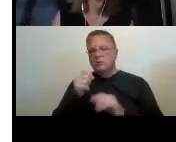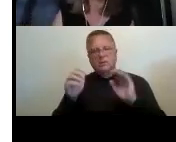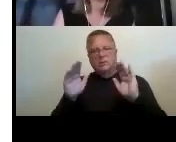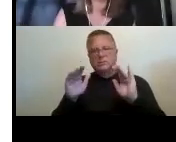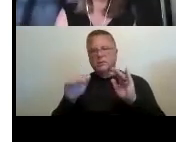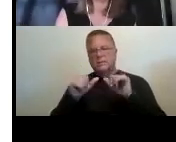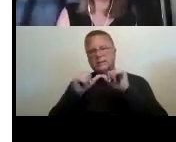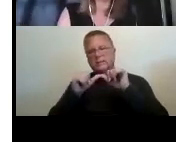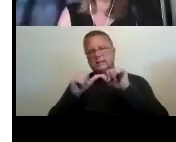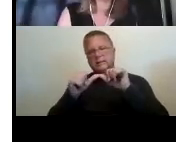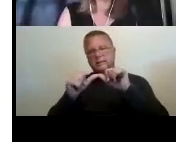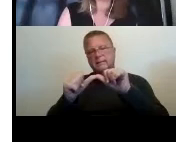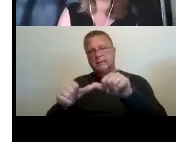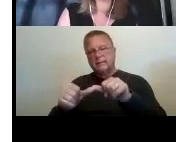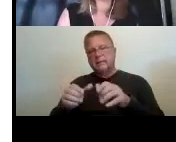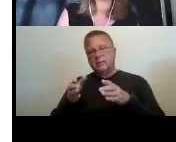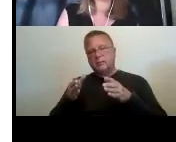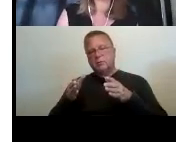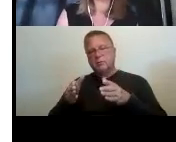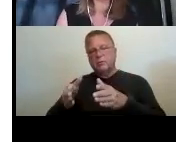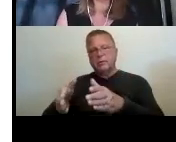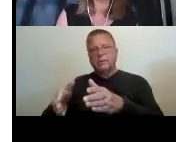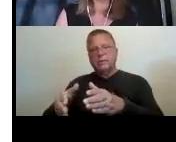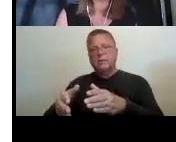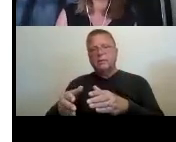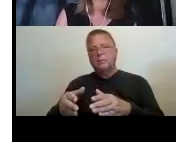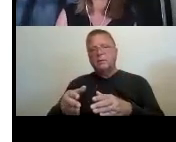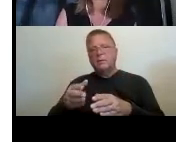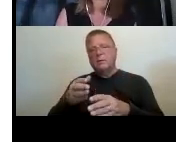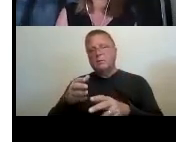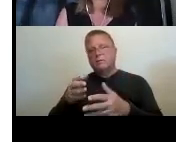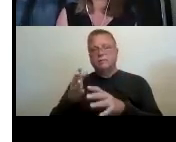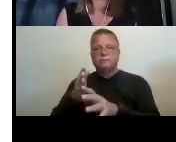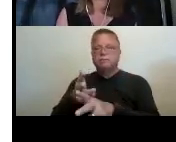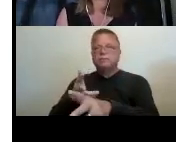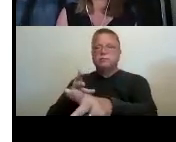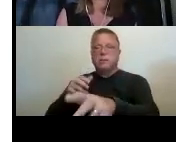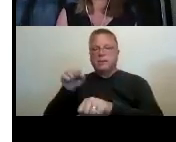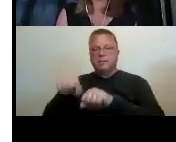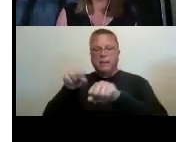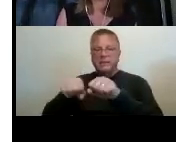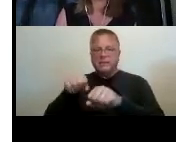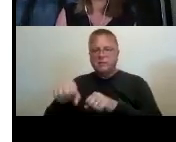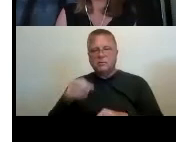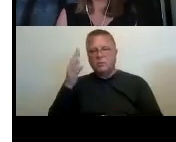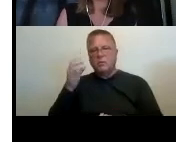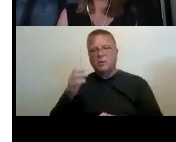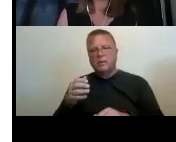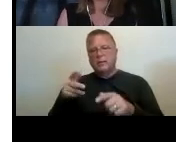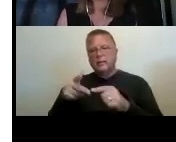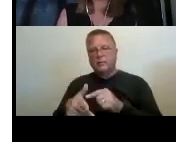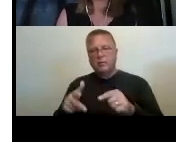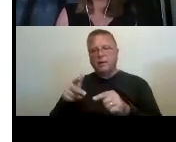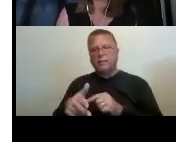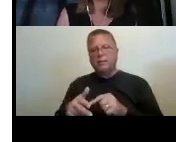be a continuous stream of, you know, a line of bicyclists interrupting that